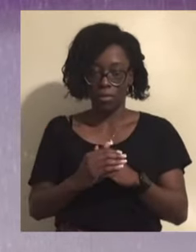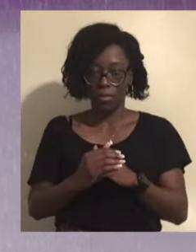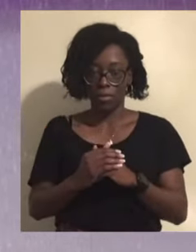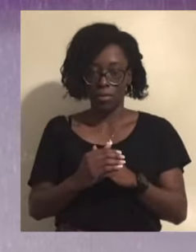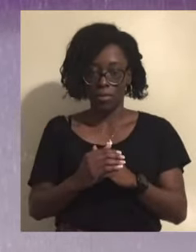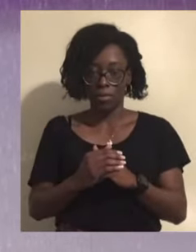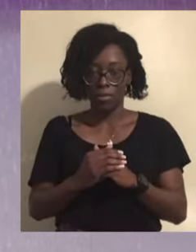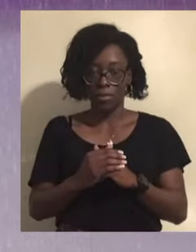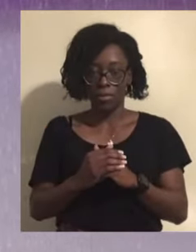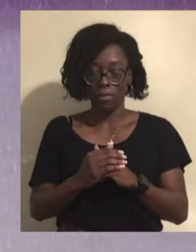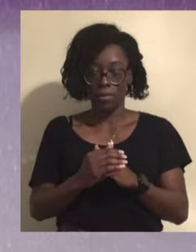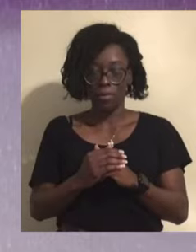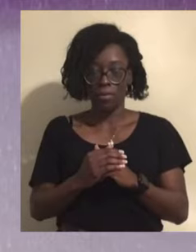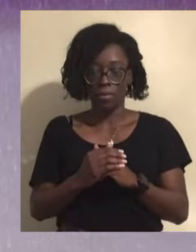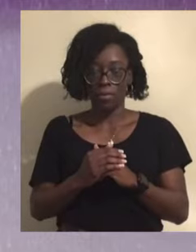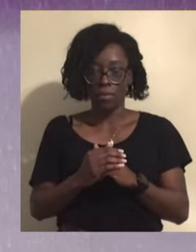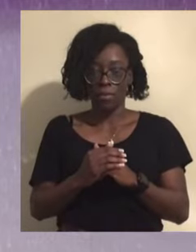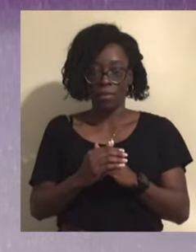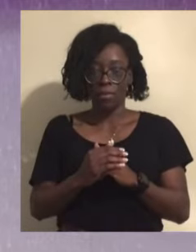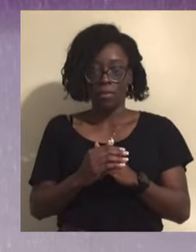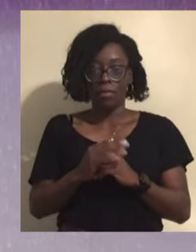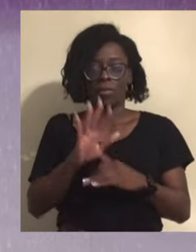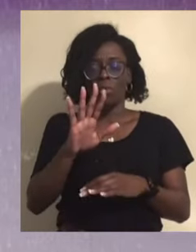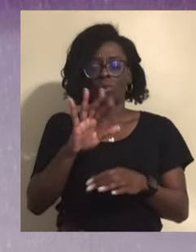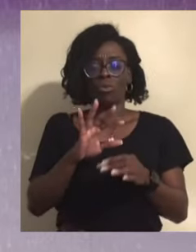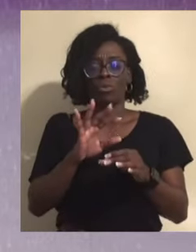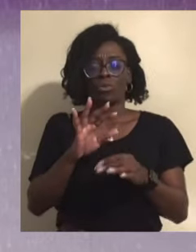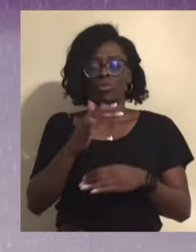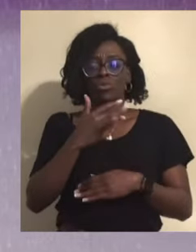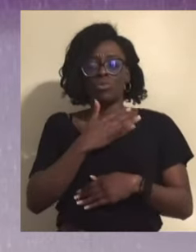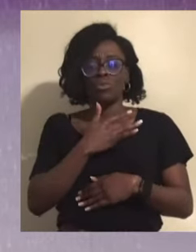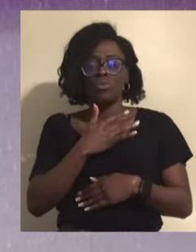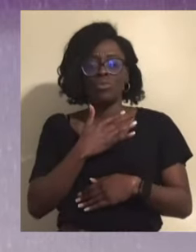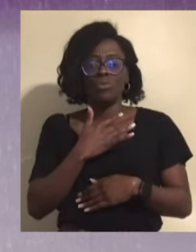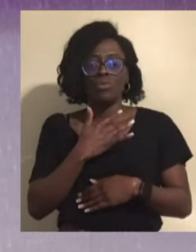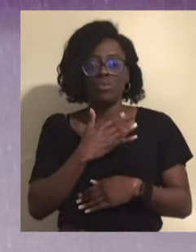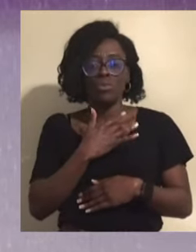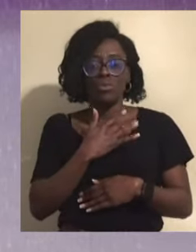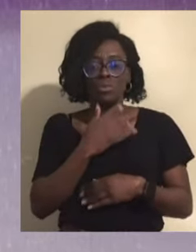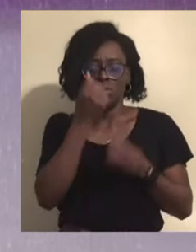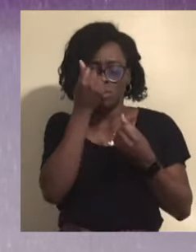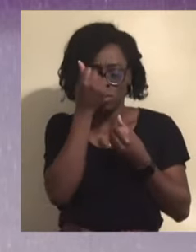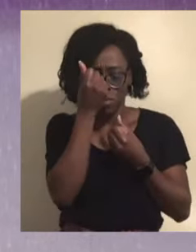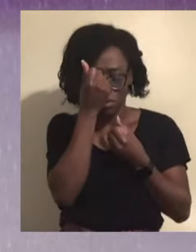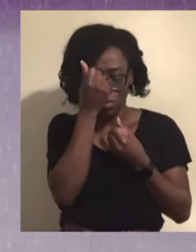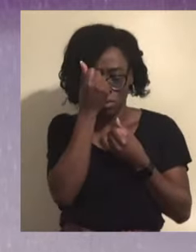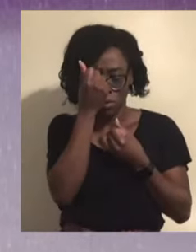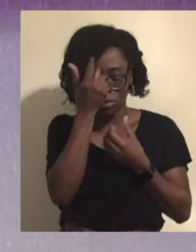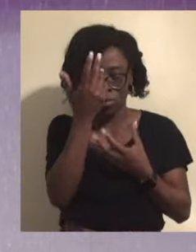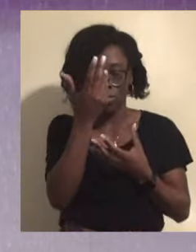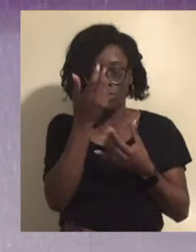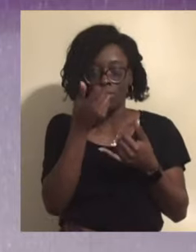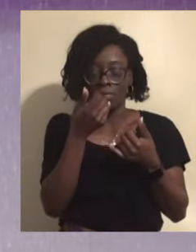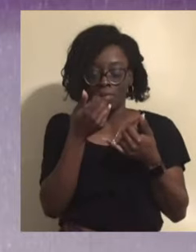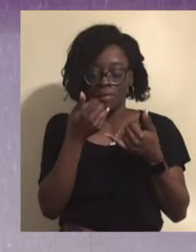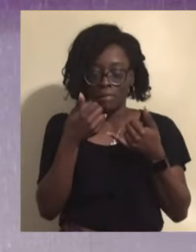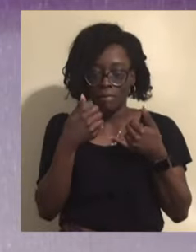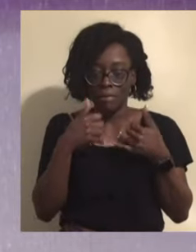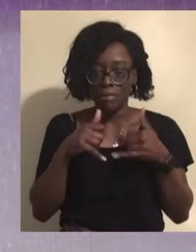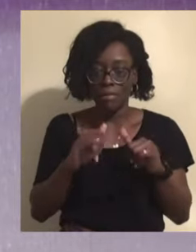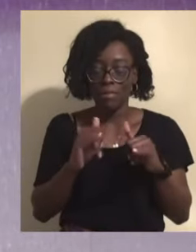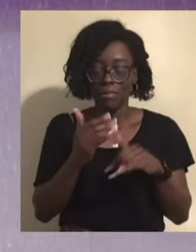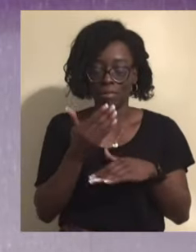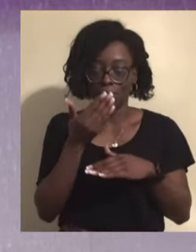soul that's telling you there still has to be something more.